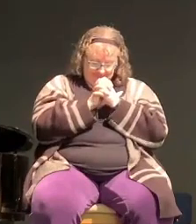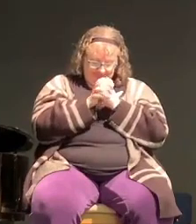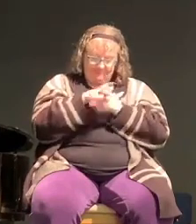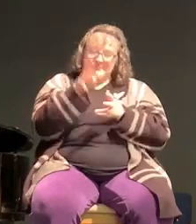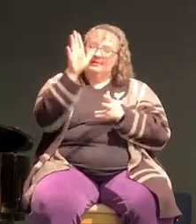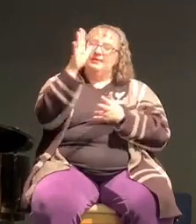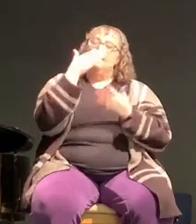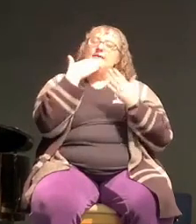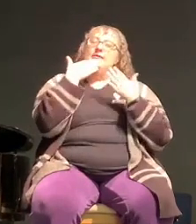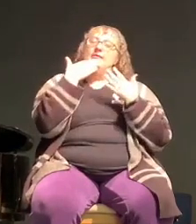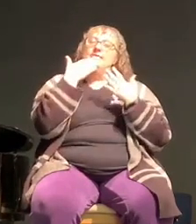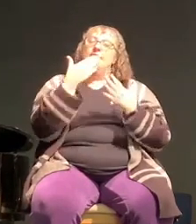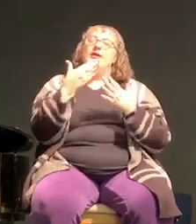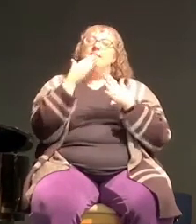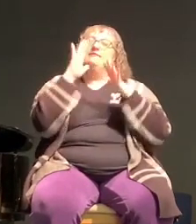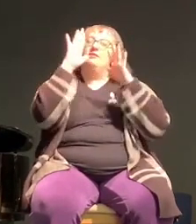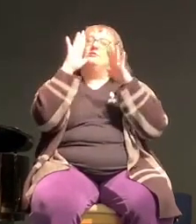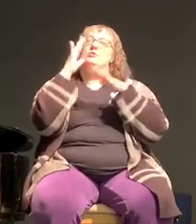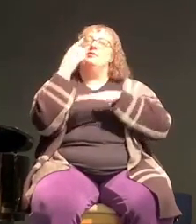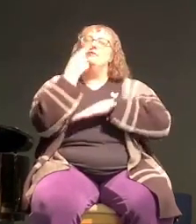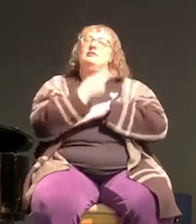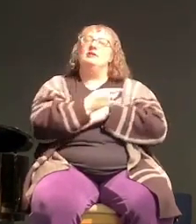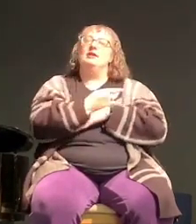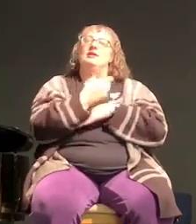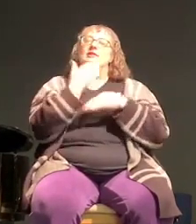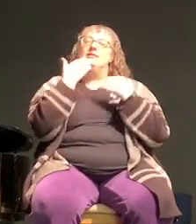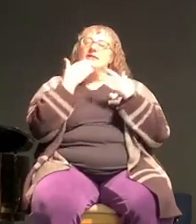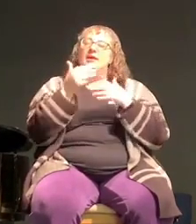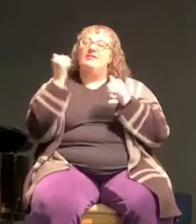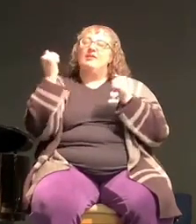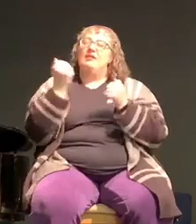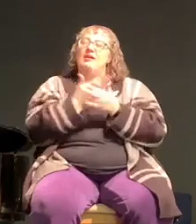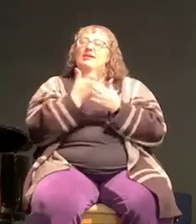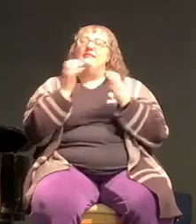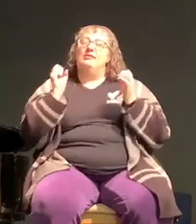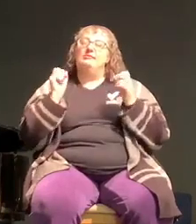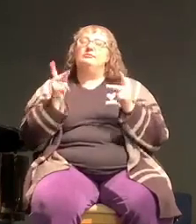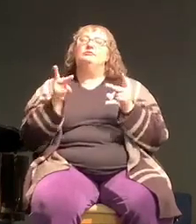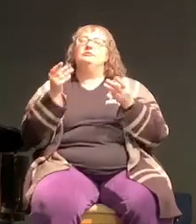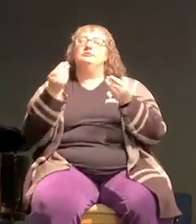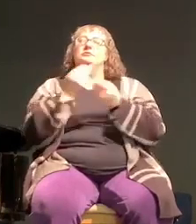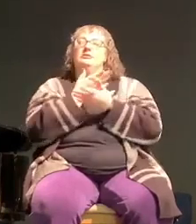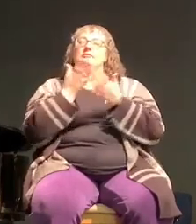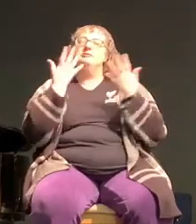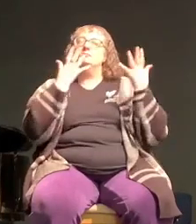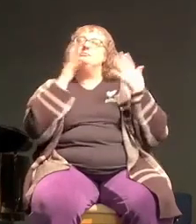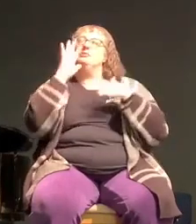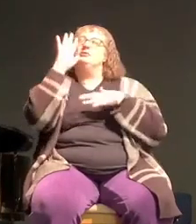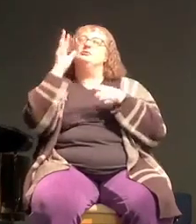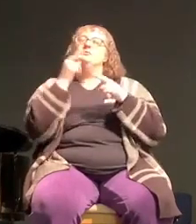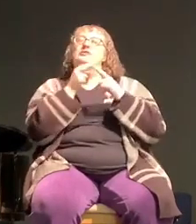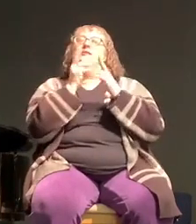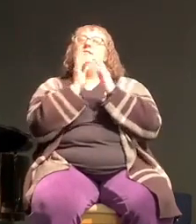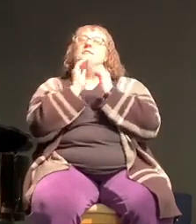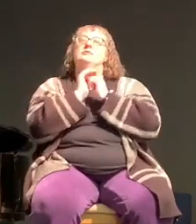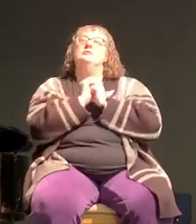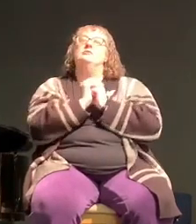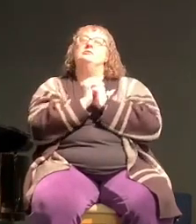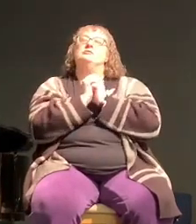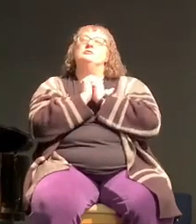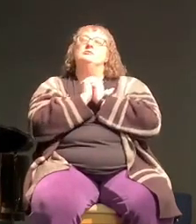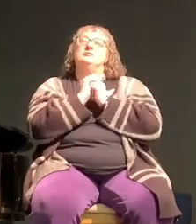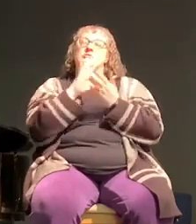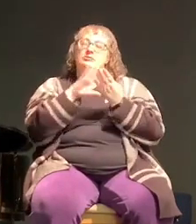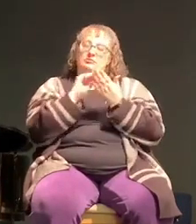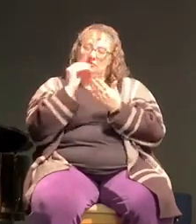God, thank you so much for this wonderful day. Thank you for every opportunity you give us to praise your name, to worship, to learn